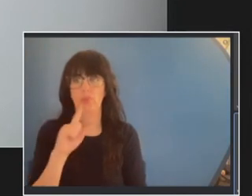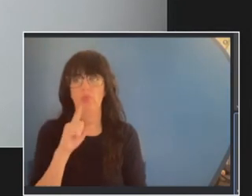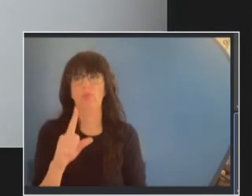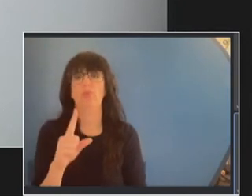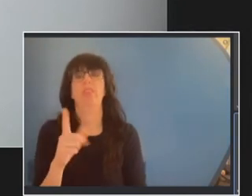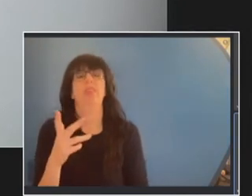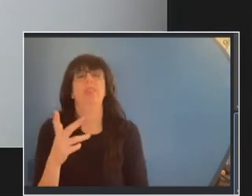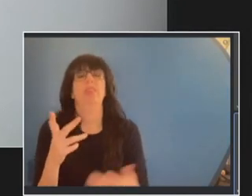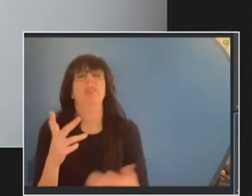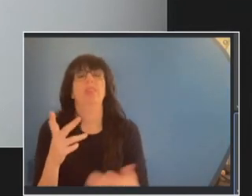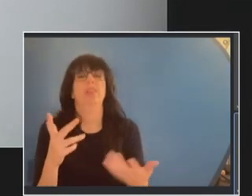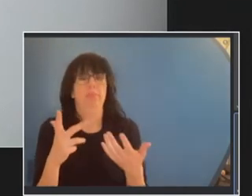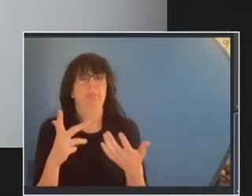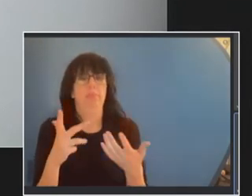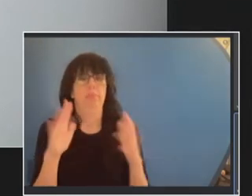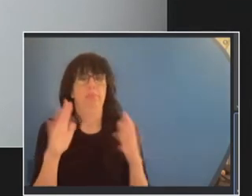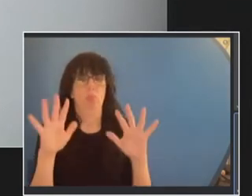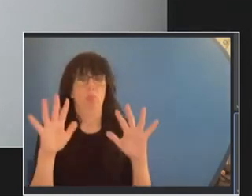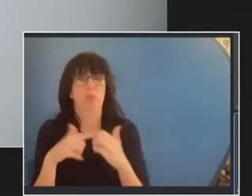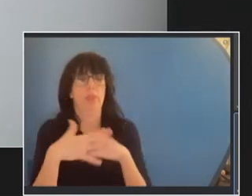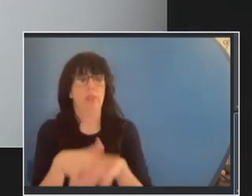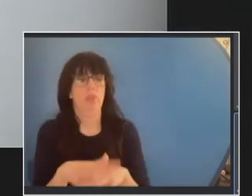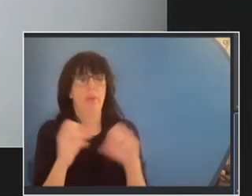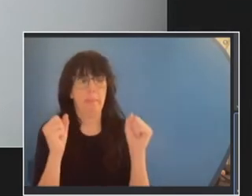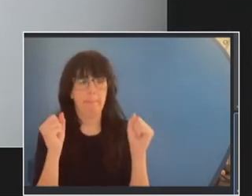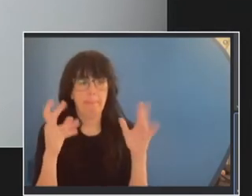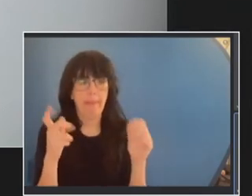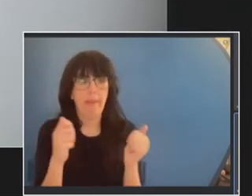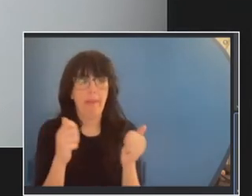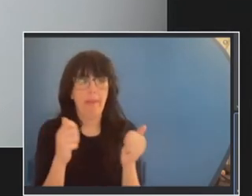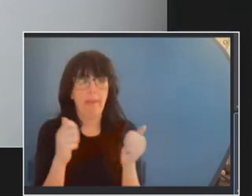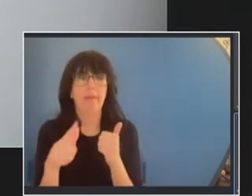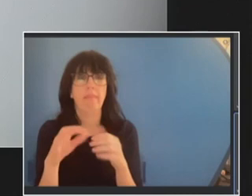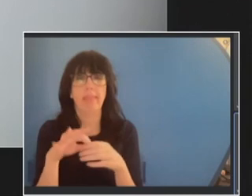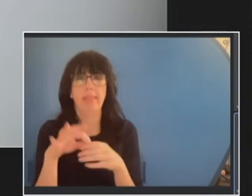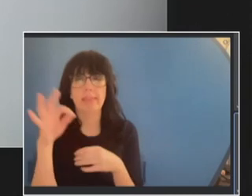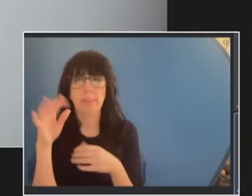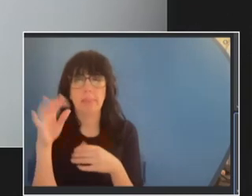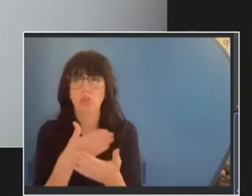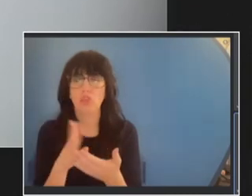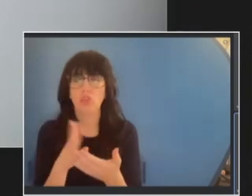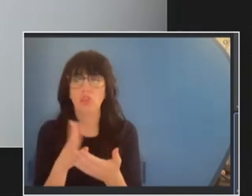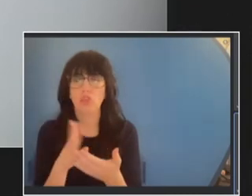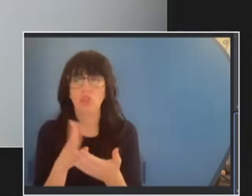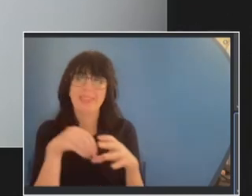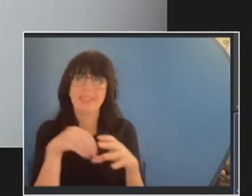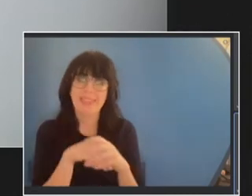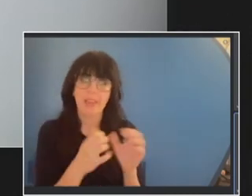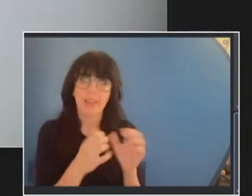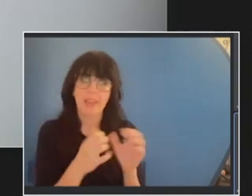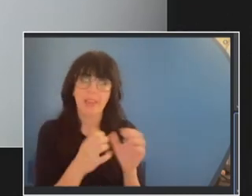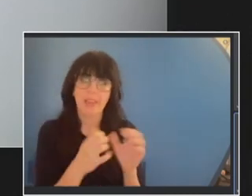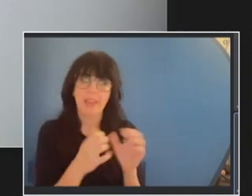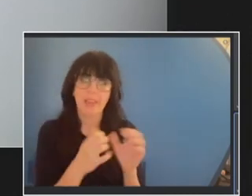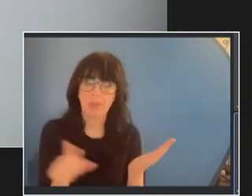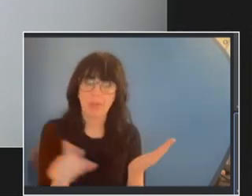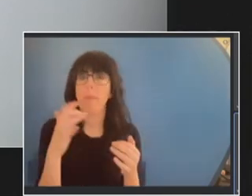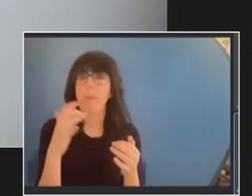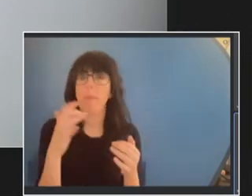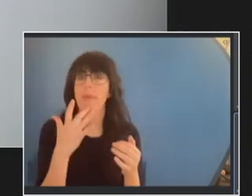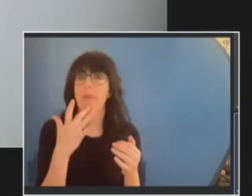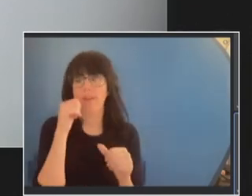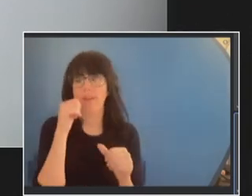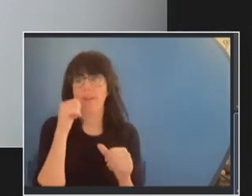many into this book. One of my favorites, I can remember when I played piano, I could